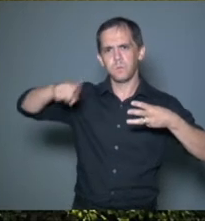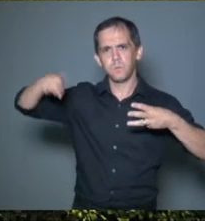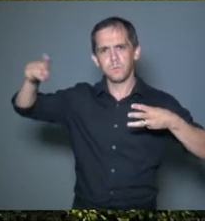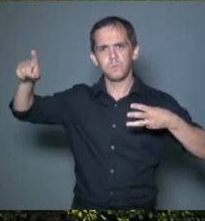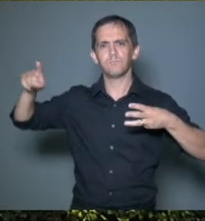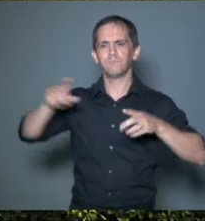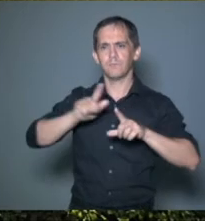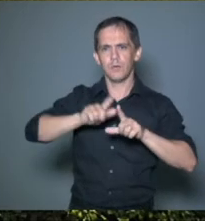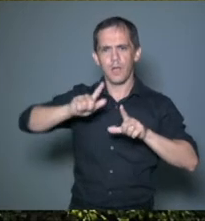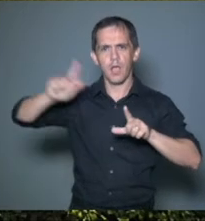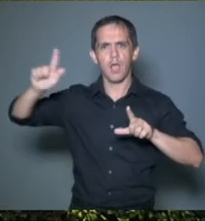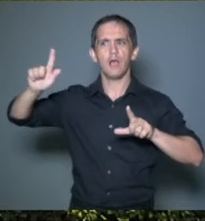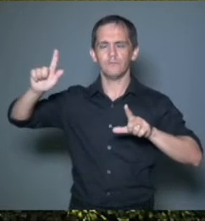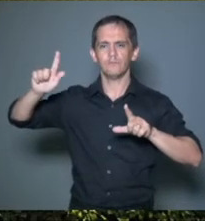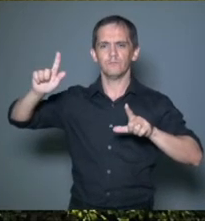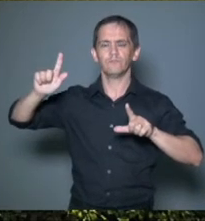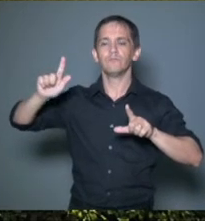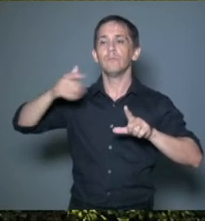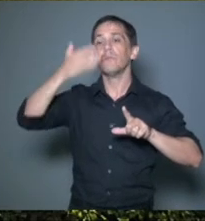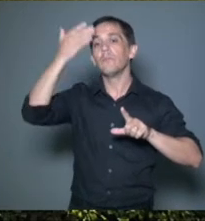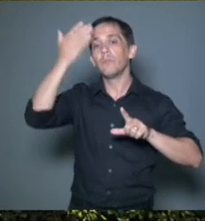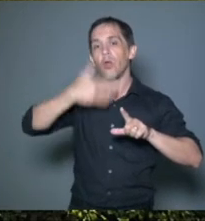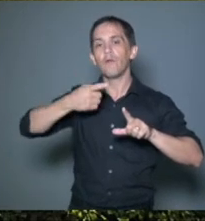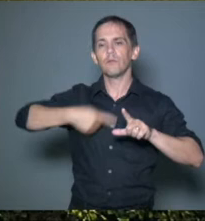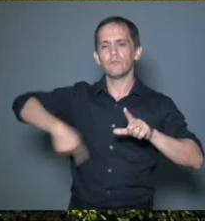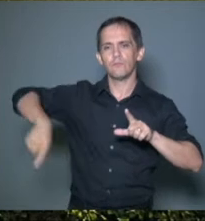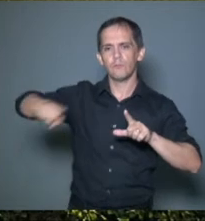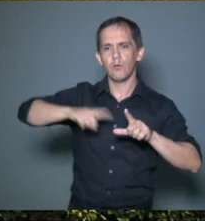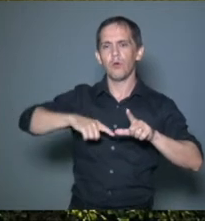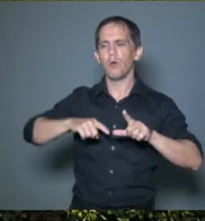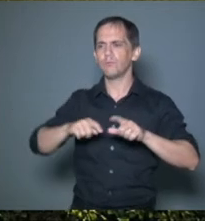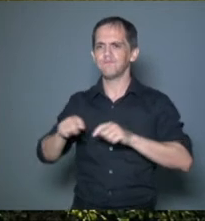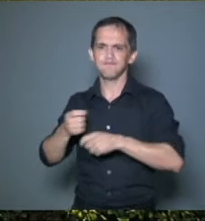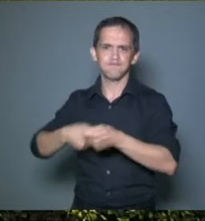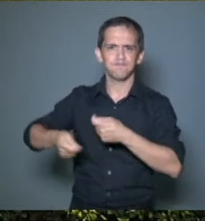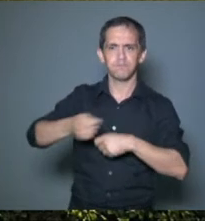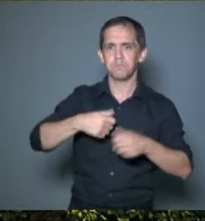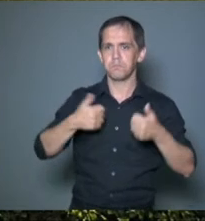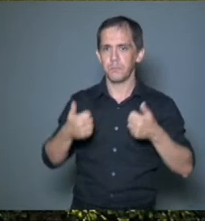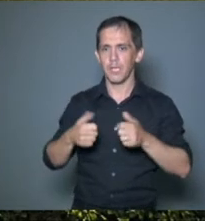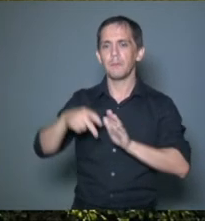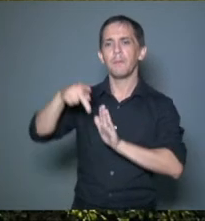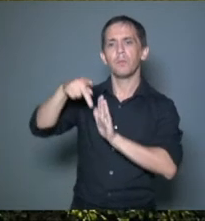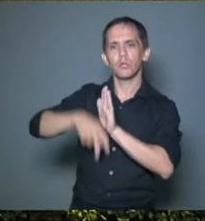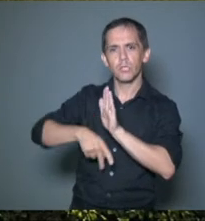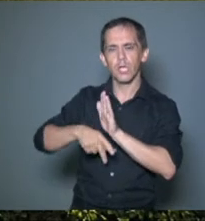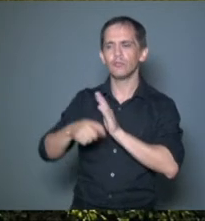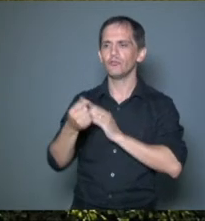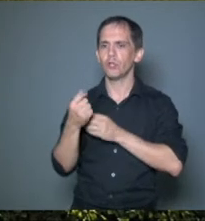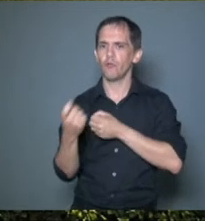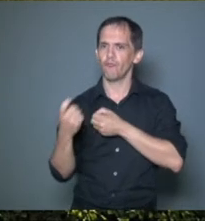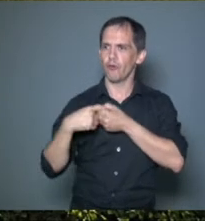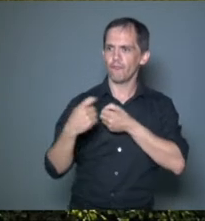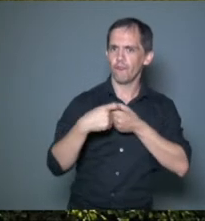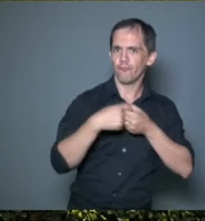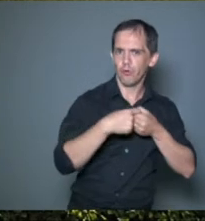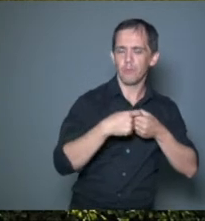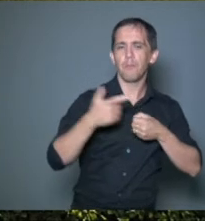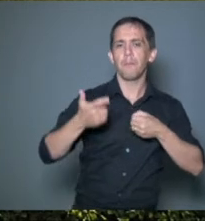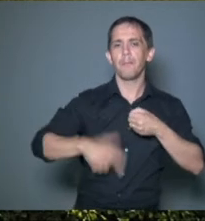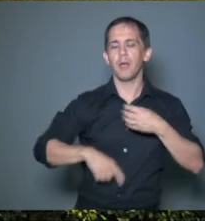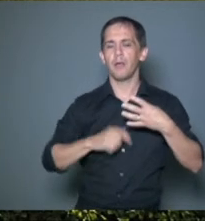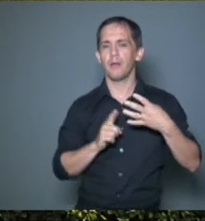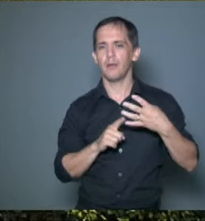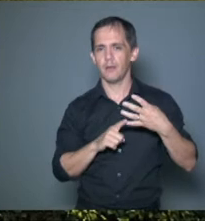consistent financial indicators and capital allocation for projects that generate more return,